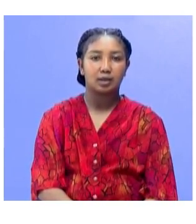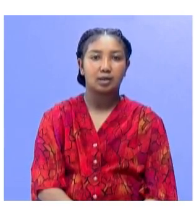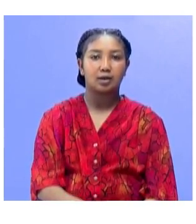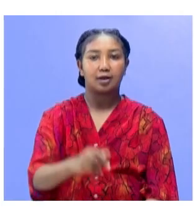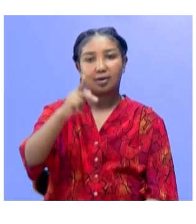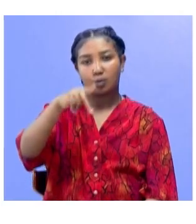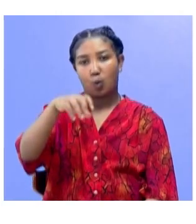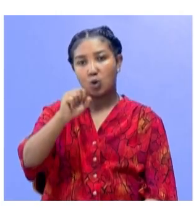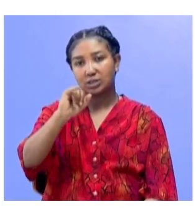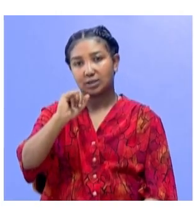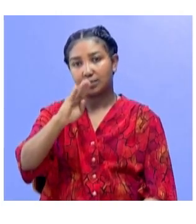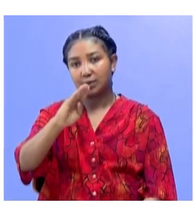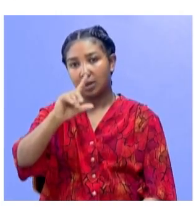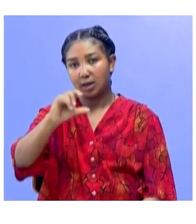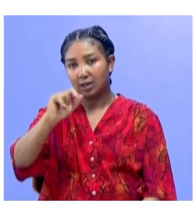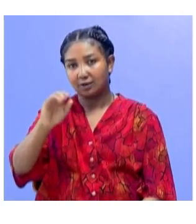condition.